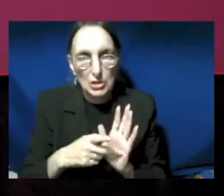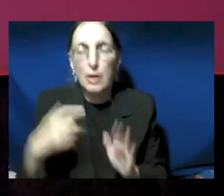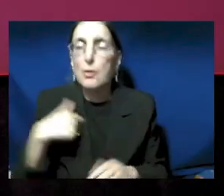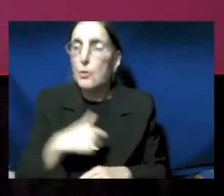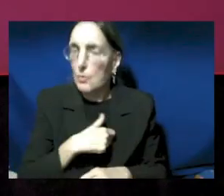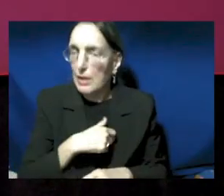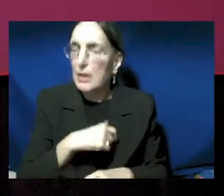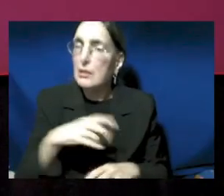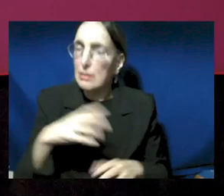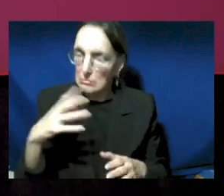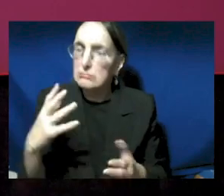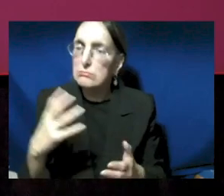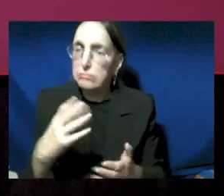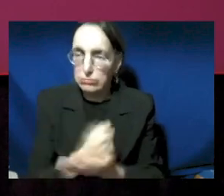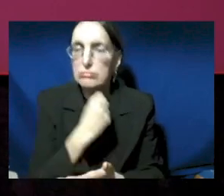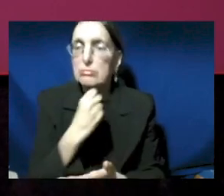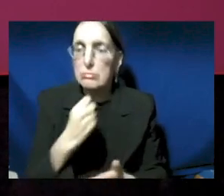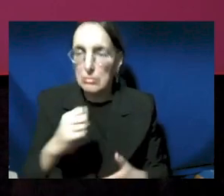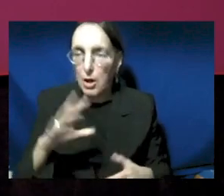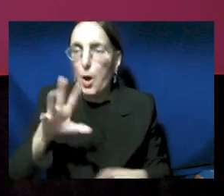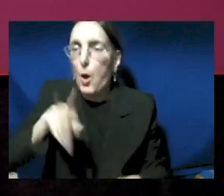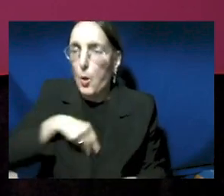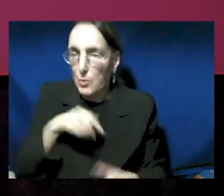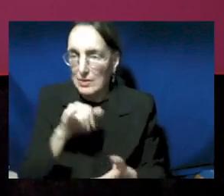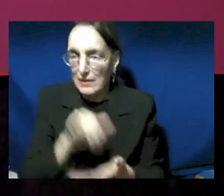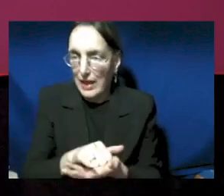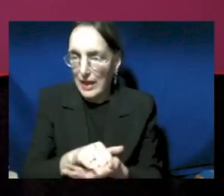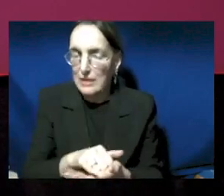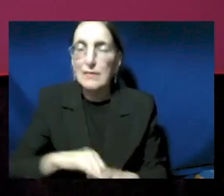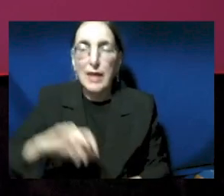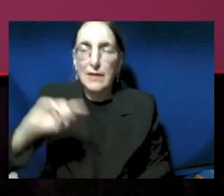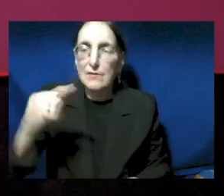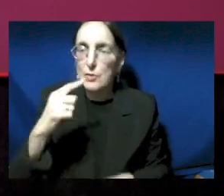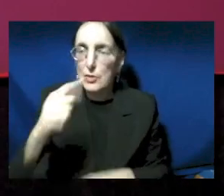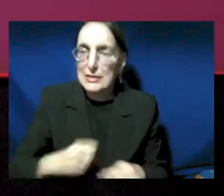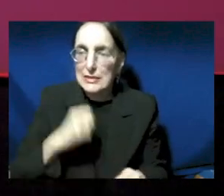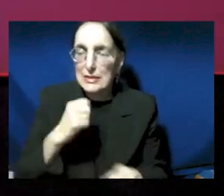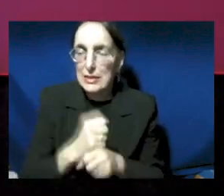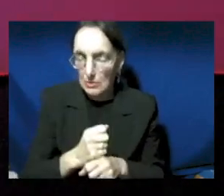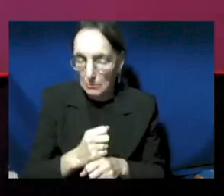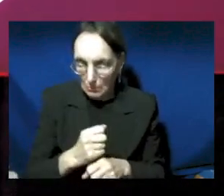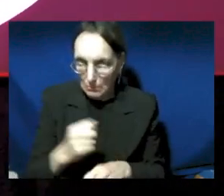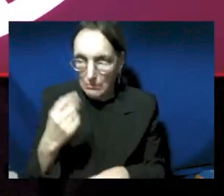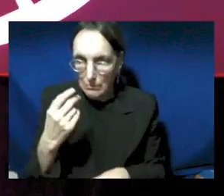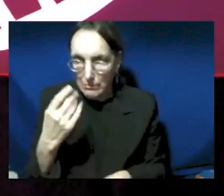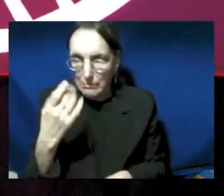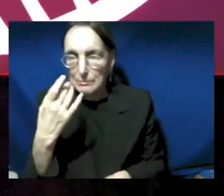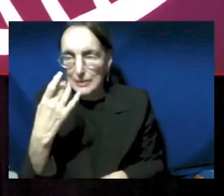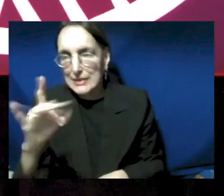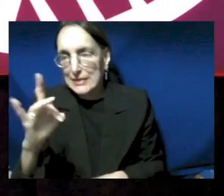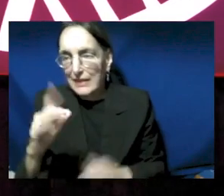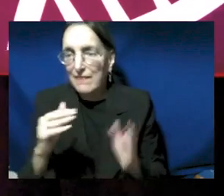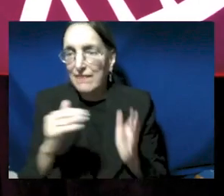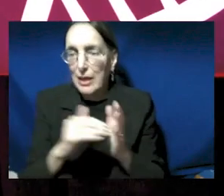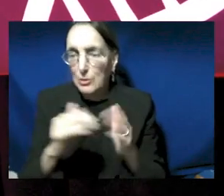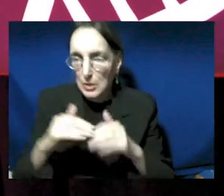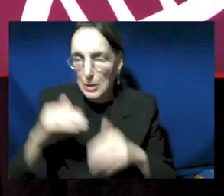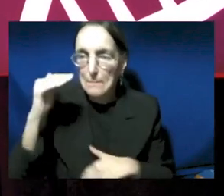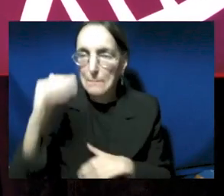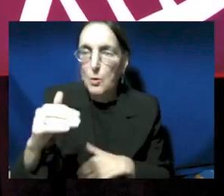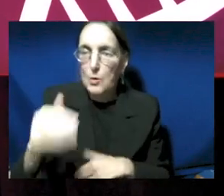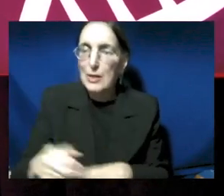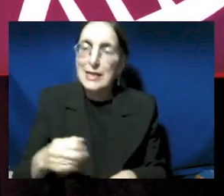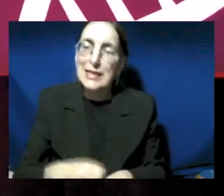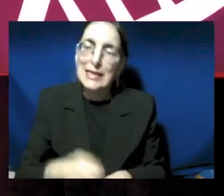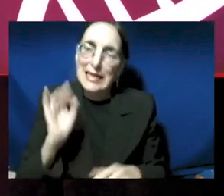for our first year, there was over 18,000 hits about our organization, that we were very intentional, because we built one